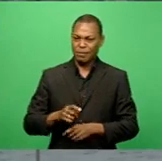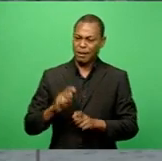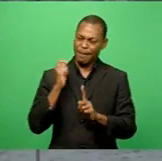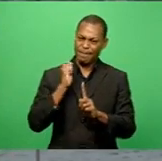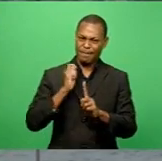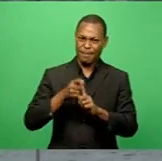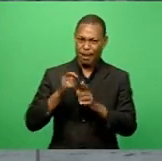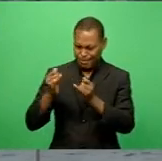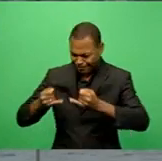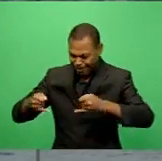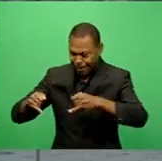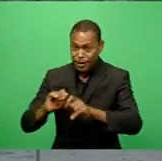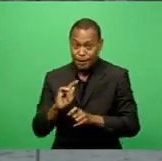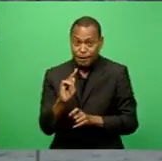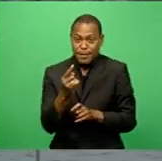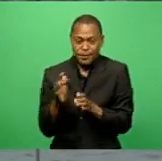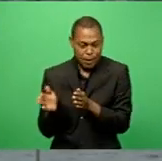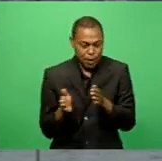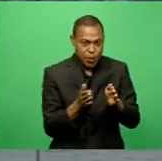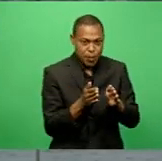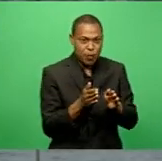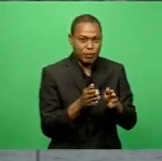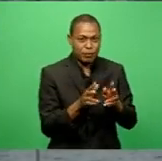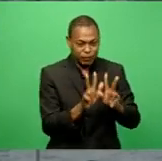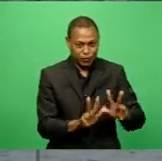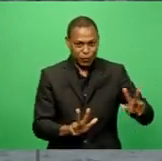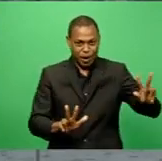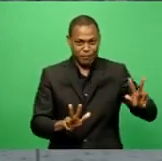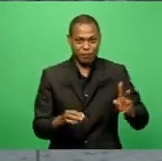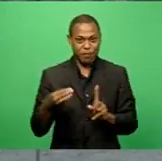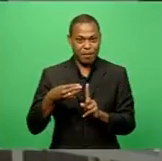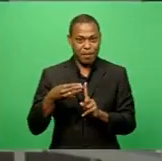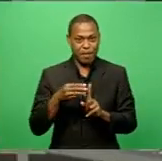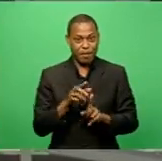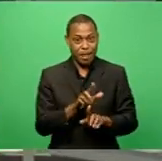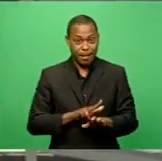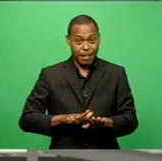first before moving to the mainland. Pranita Prakash reports.